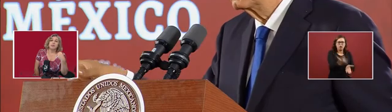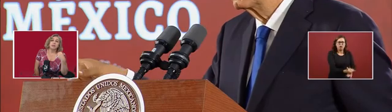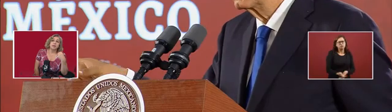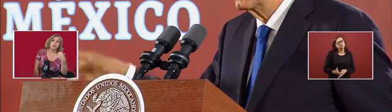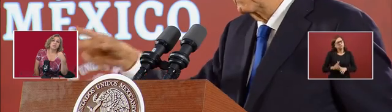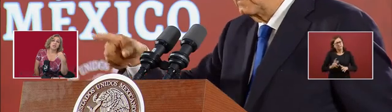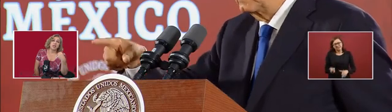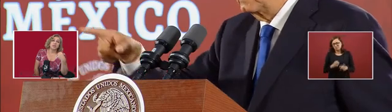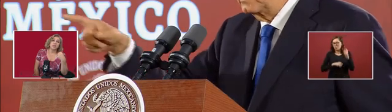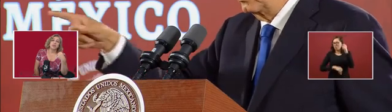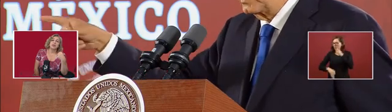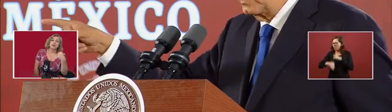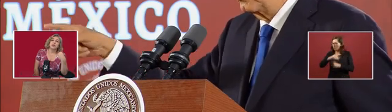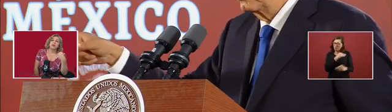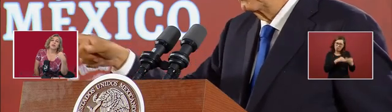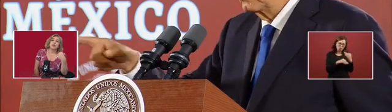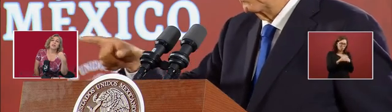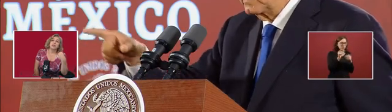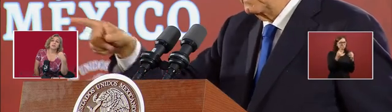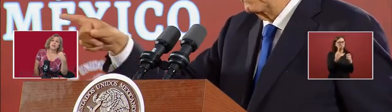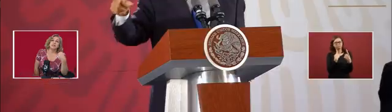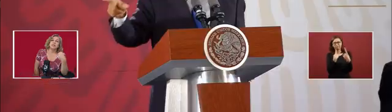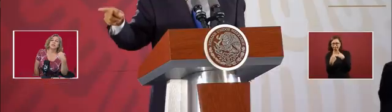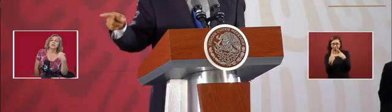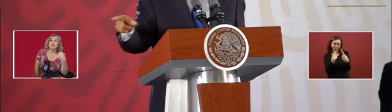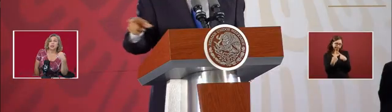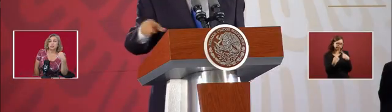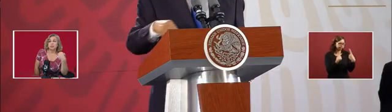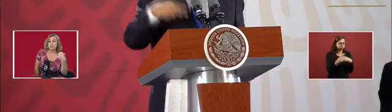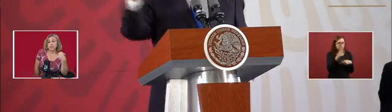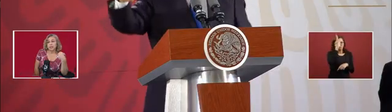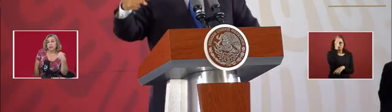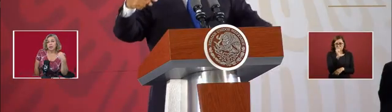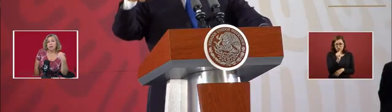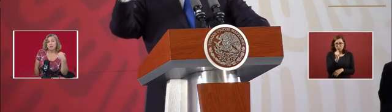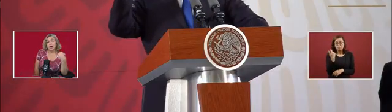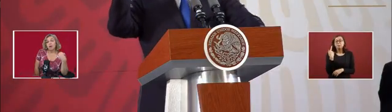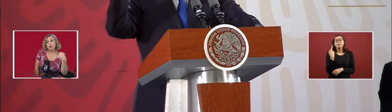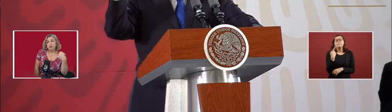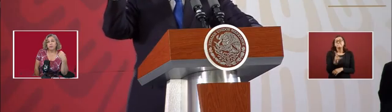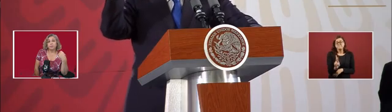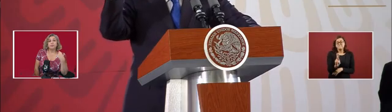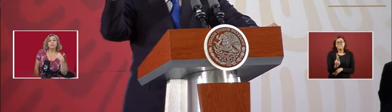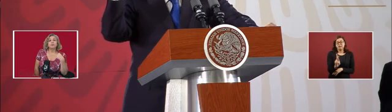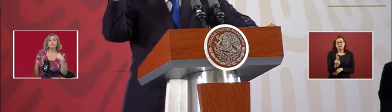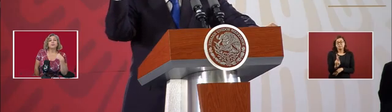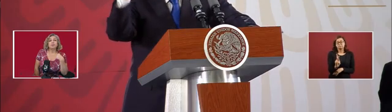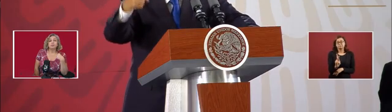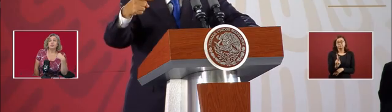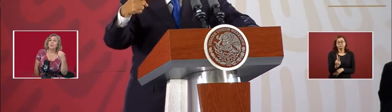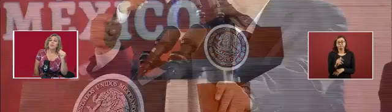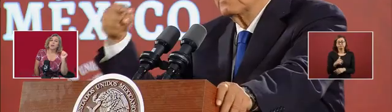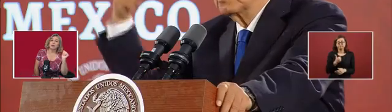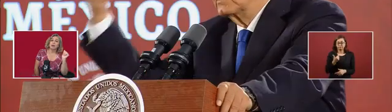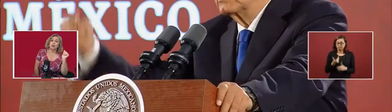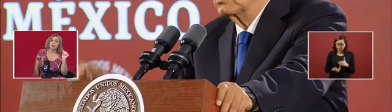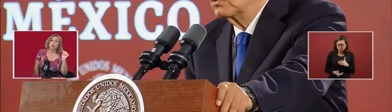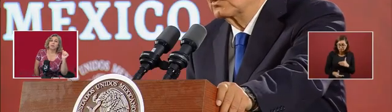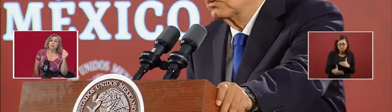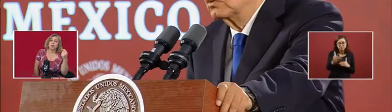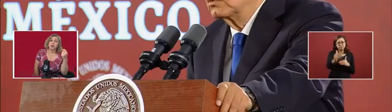know, adultos mayores, older adults, that actúen you need to de act manera precavida, in a